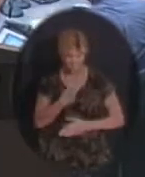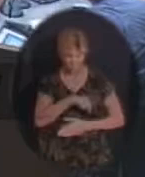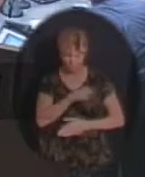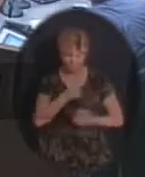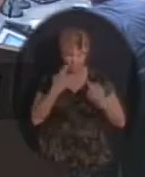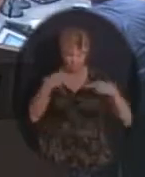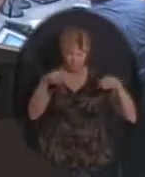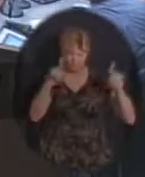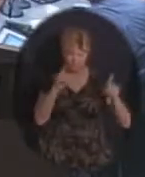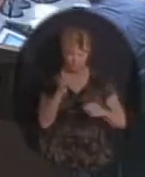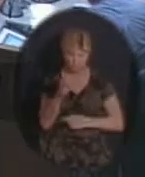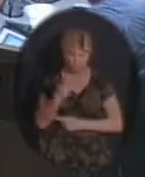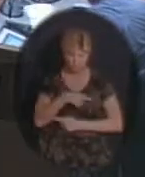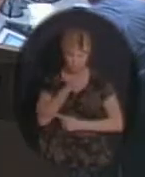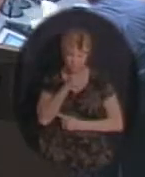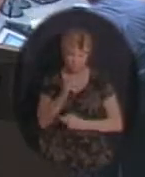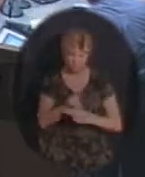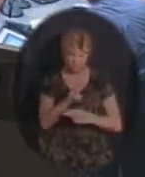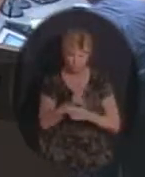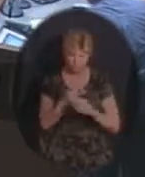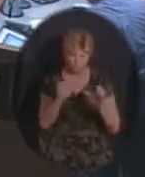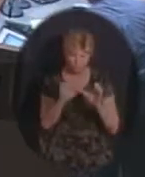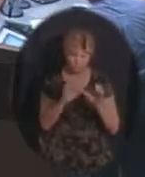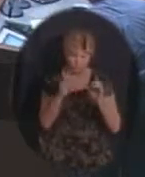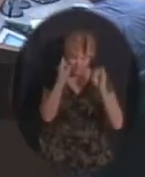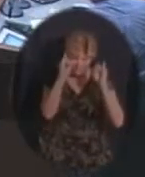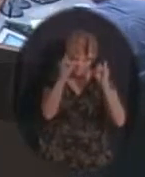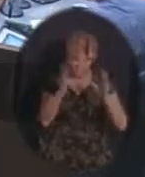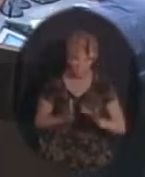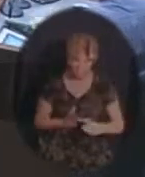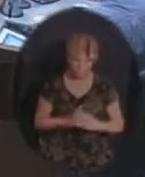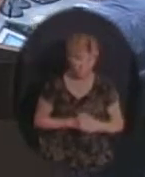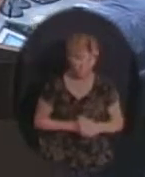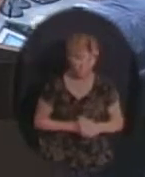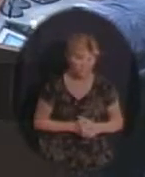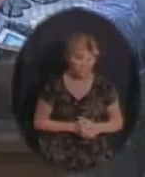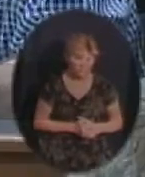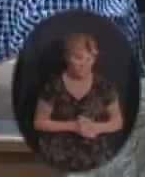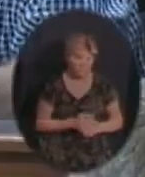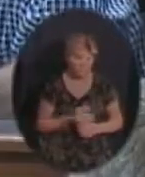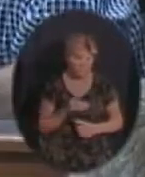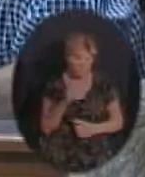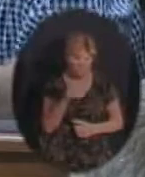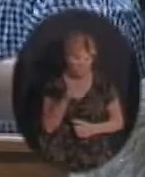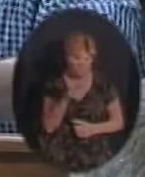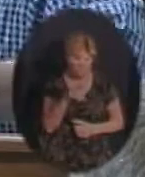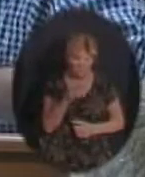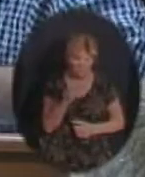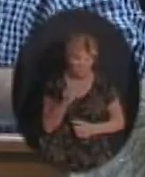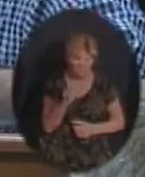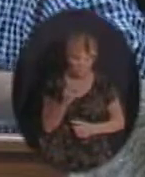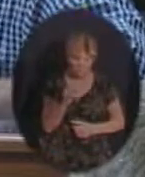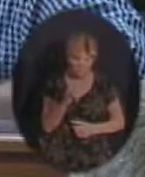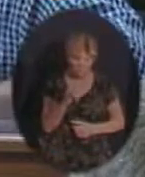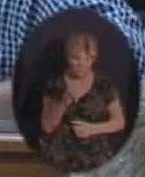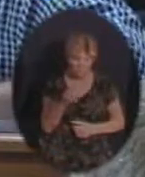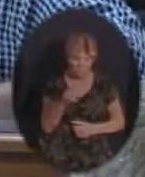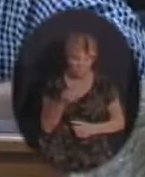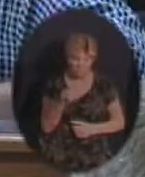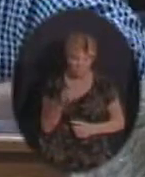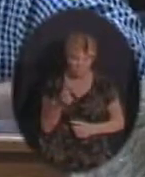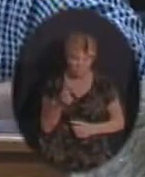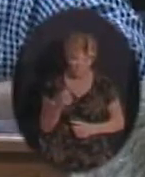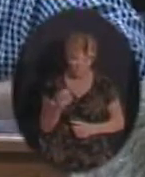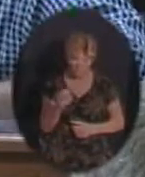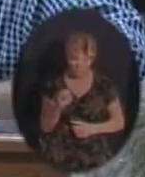certified instructors? Dr. Banikowski referred to a study. It is rather interesting that a study has come out